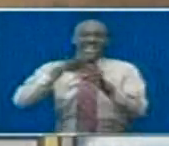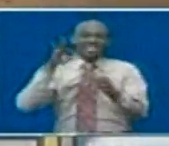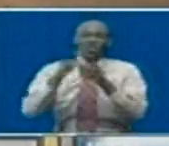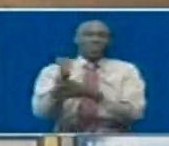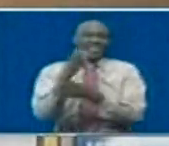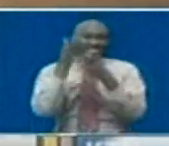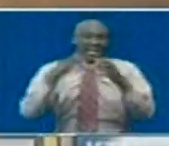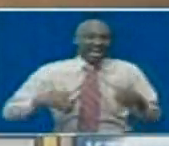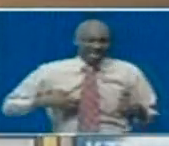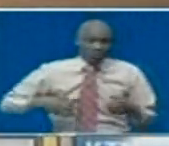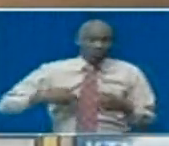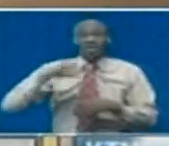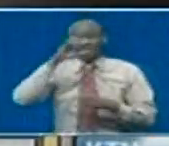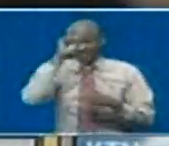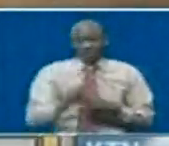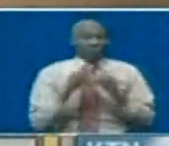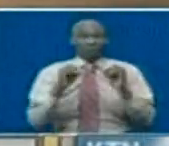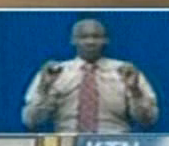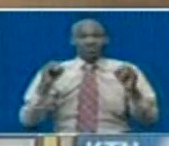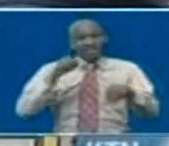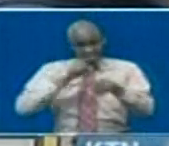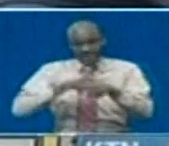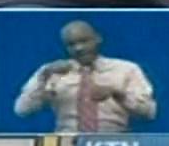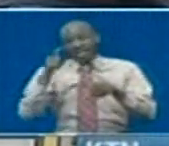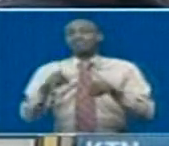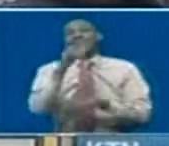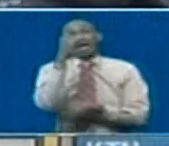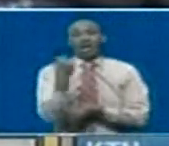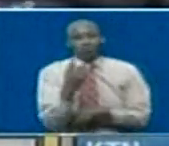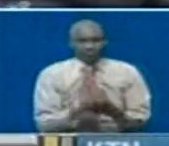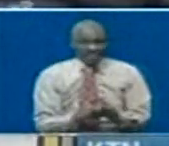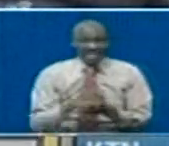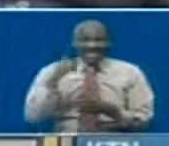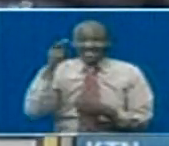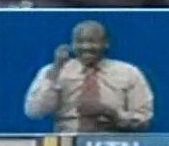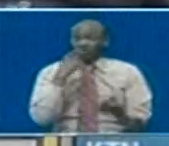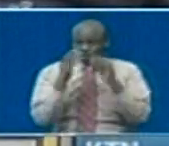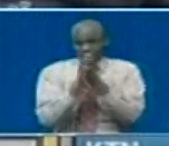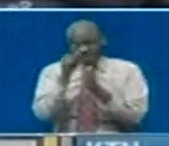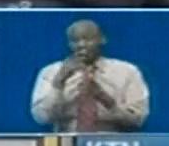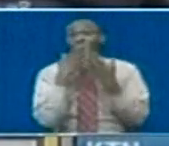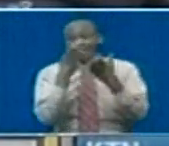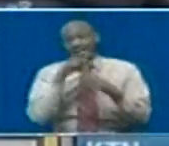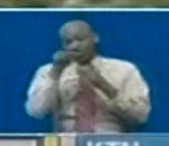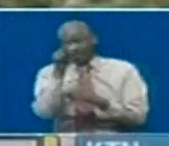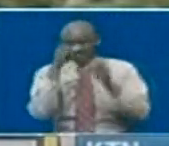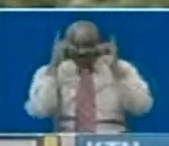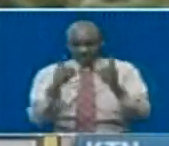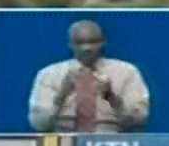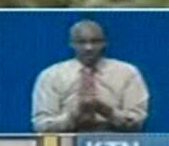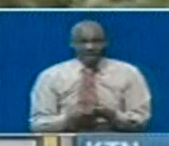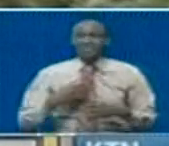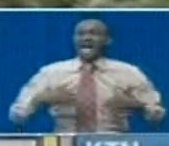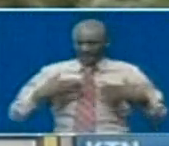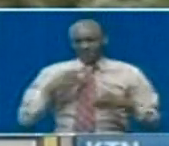Thursday in Gatundu South after Moses Kuria remained the sole candidate. KTN caught up with Kuria to get his response on the decision. I'm pleased with